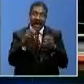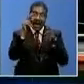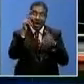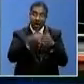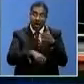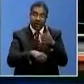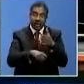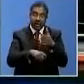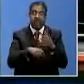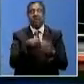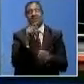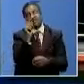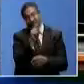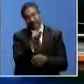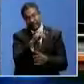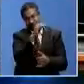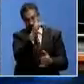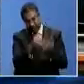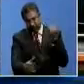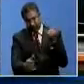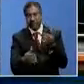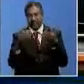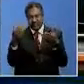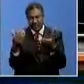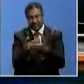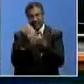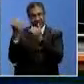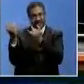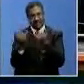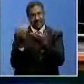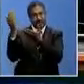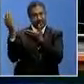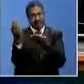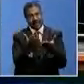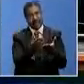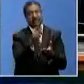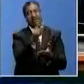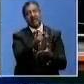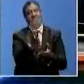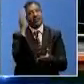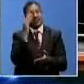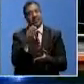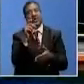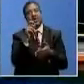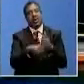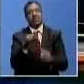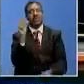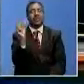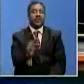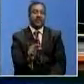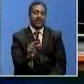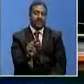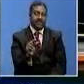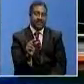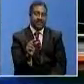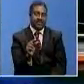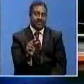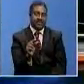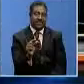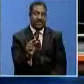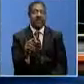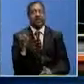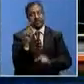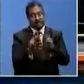goes down or finishes, the new imports start coming in, definitely, the people of